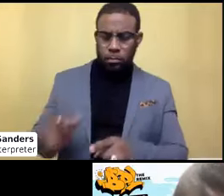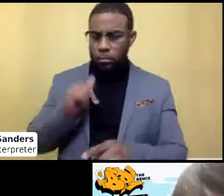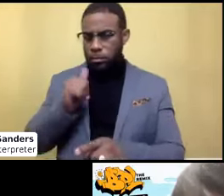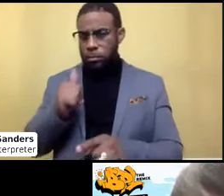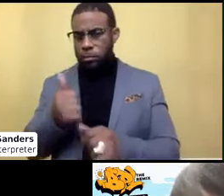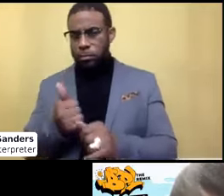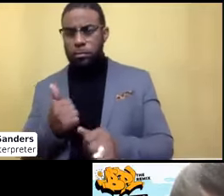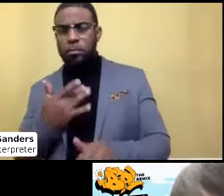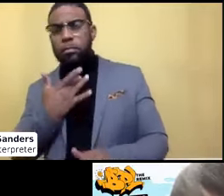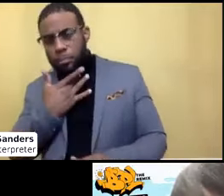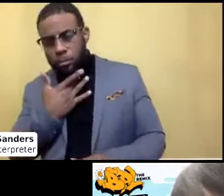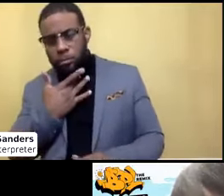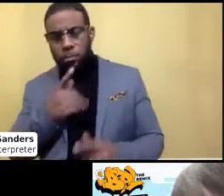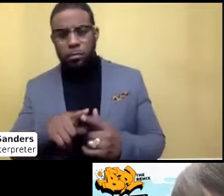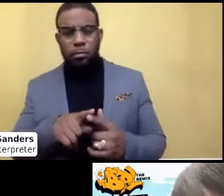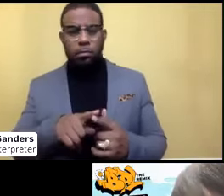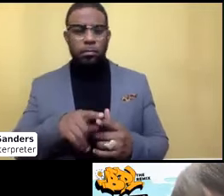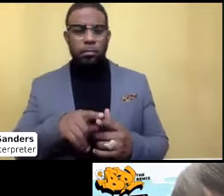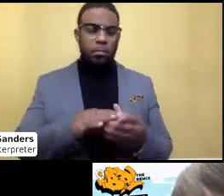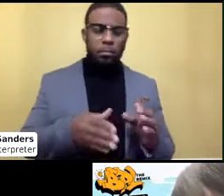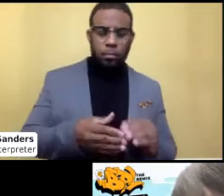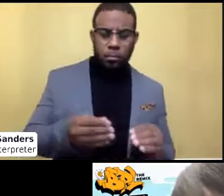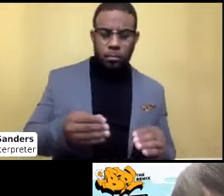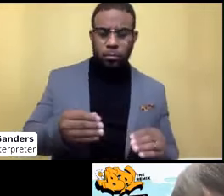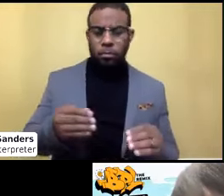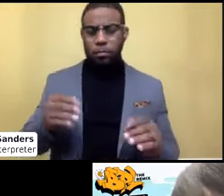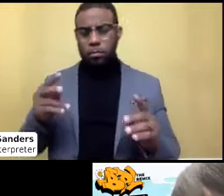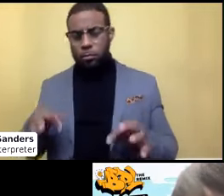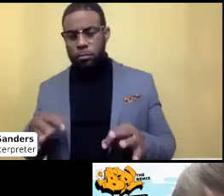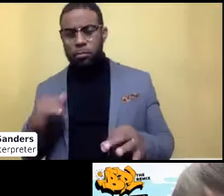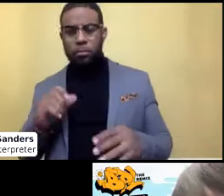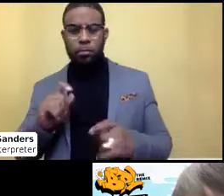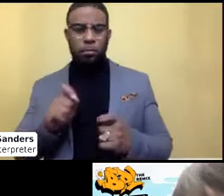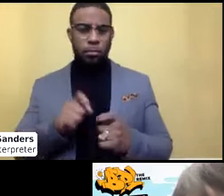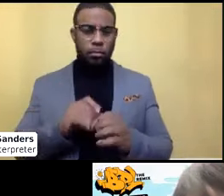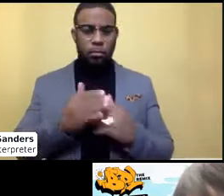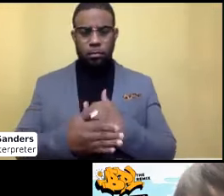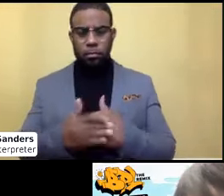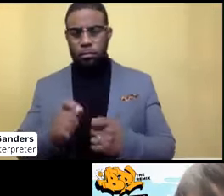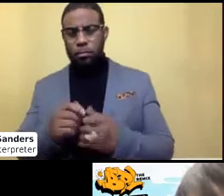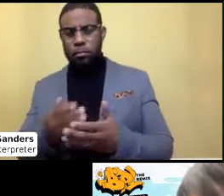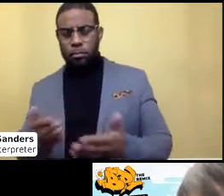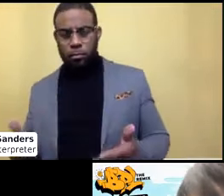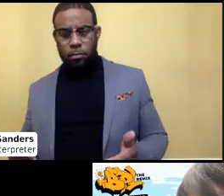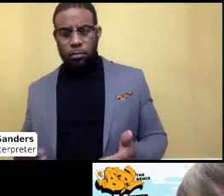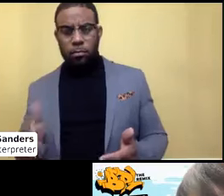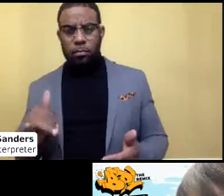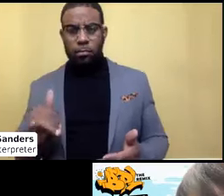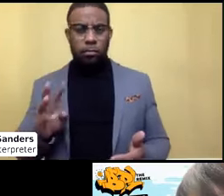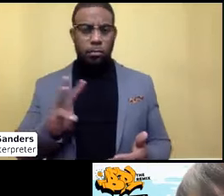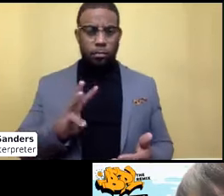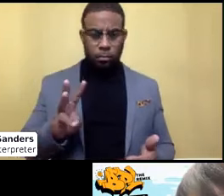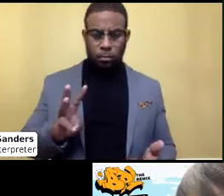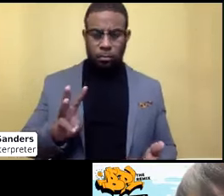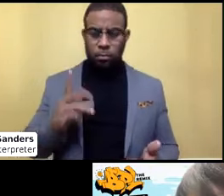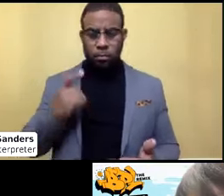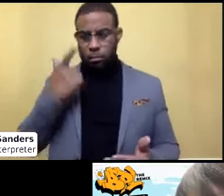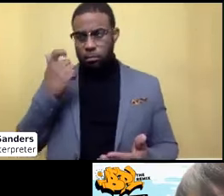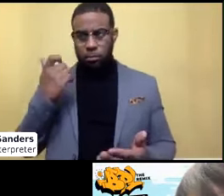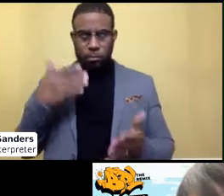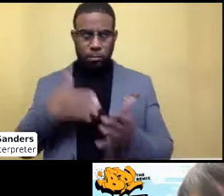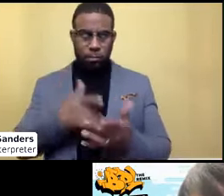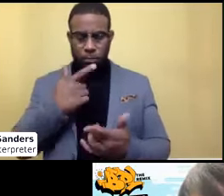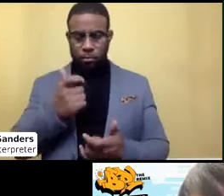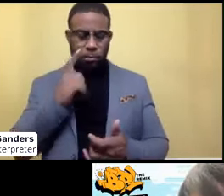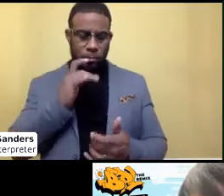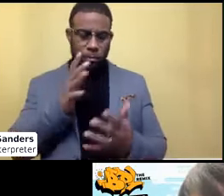fall prey to the narrative and the judgments about certain countries and certain things that the West, just because it's against their interests,